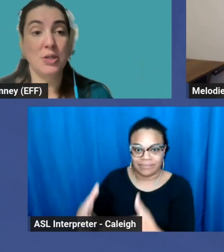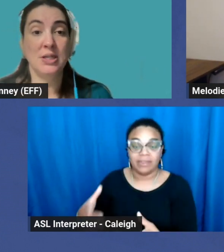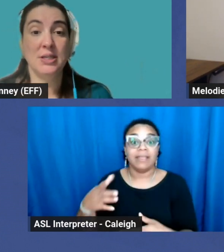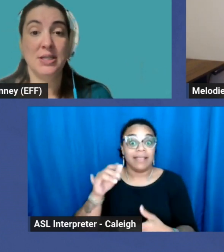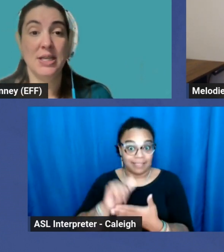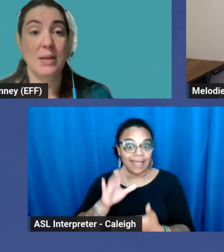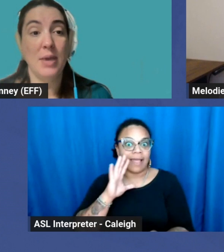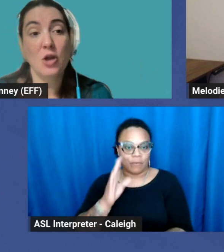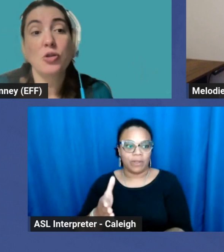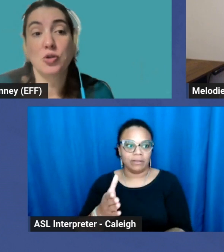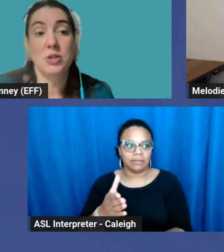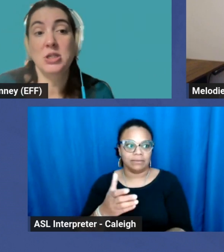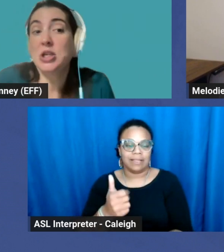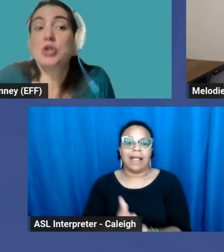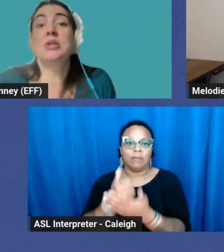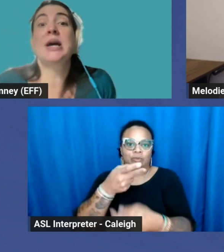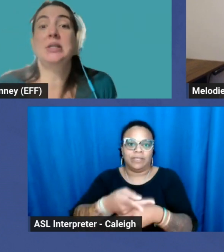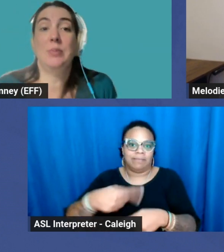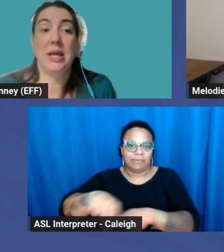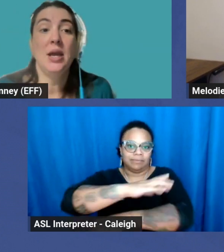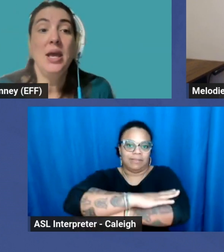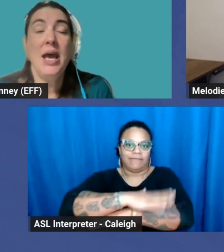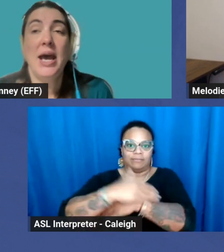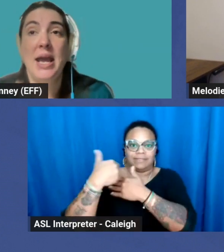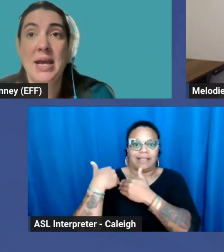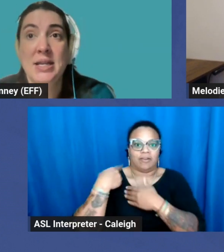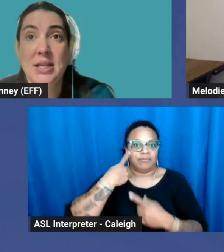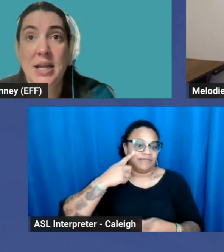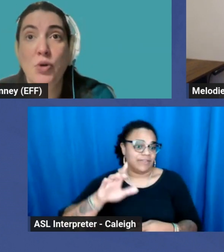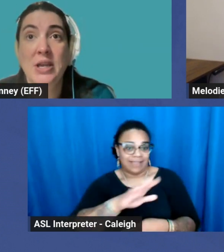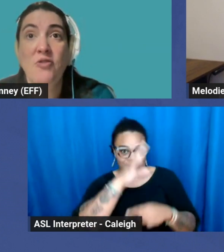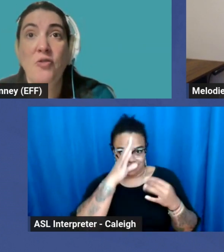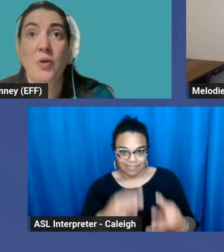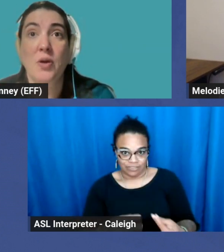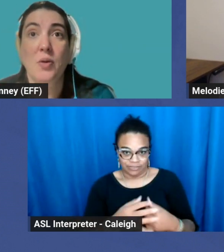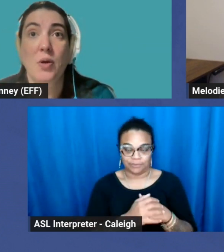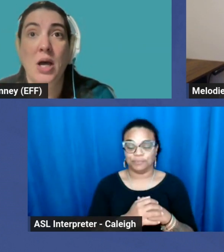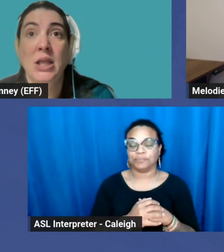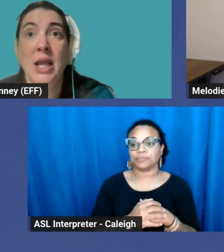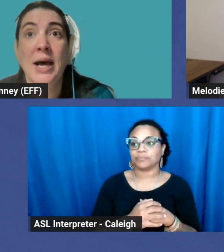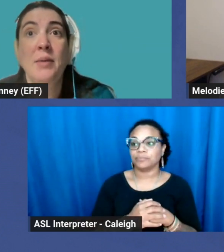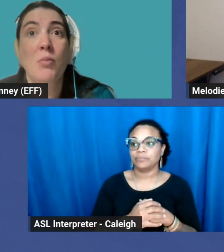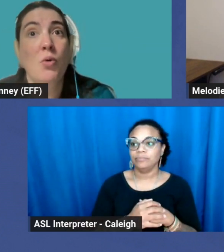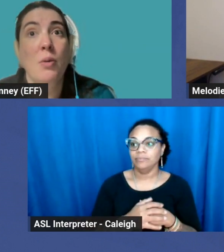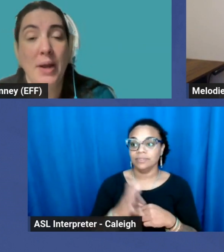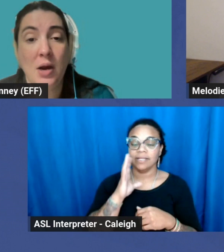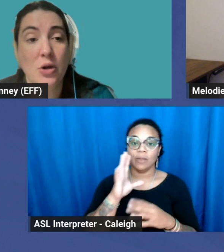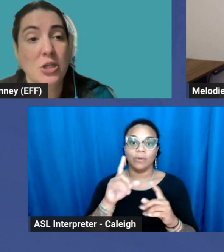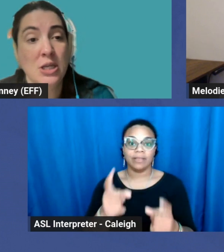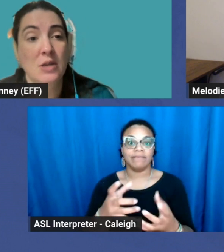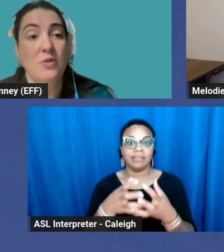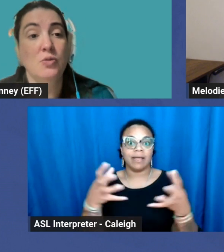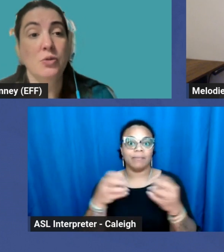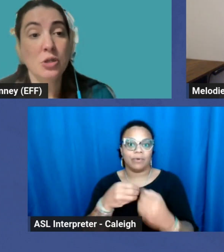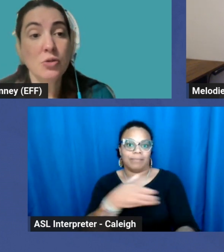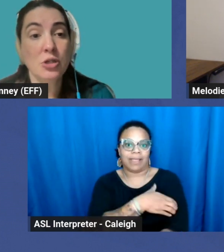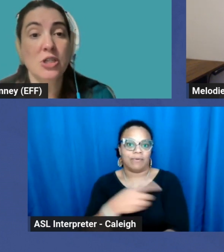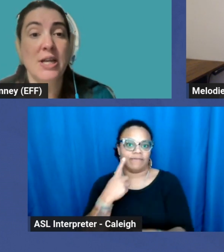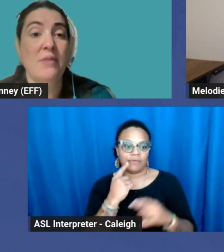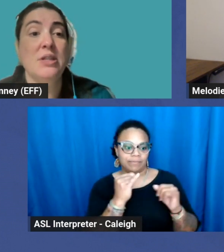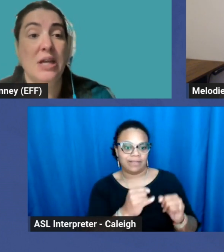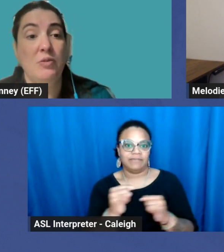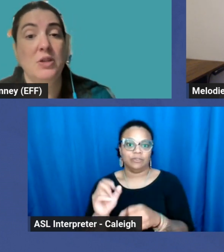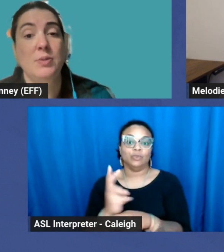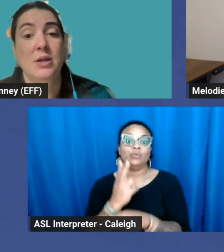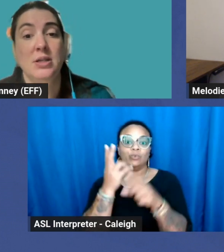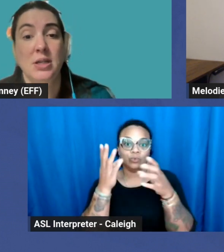for the choices that they make or the choices they choose not to make. And it will give a lot more power to the individual users to